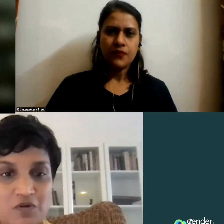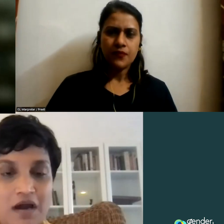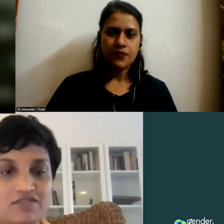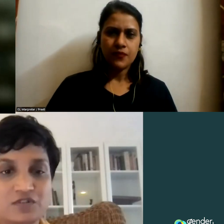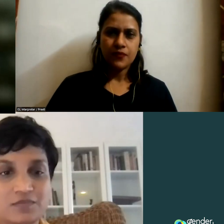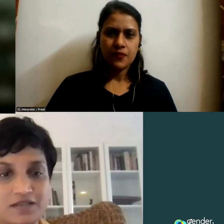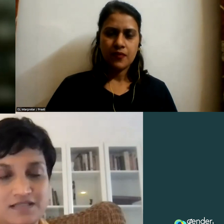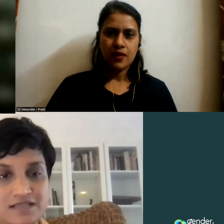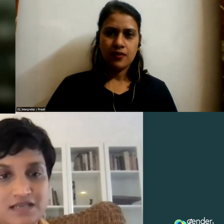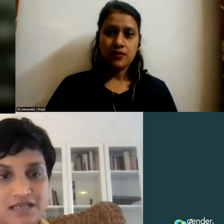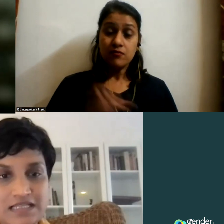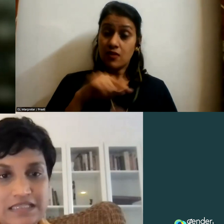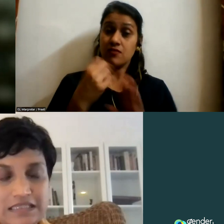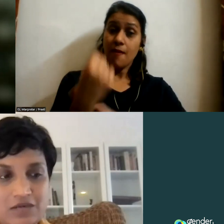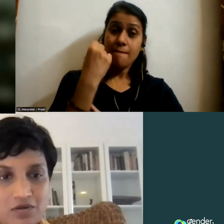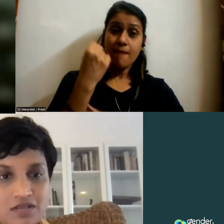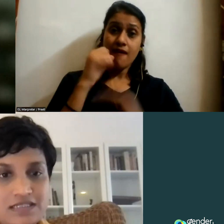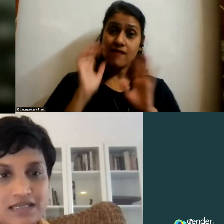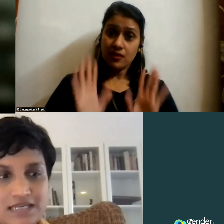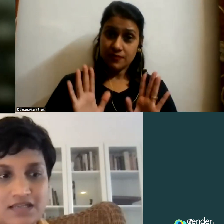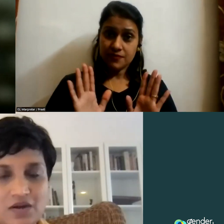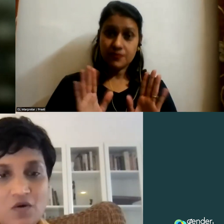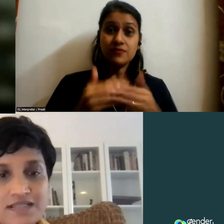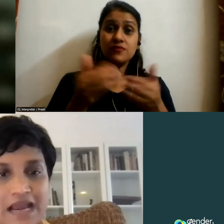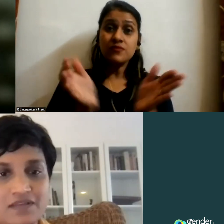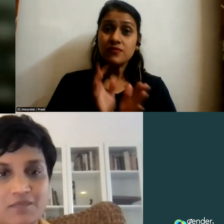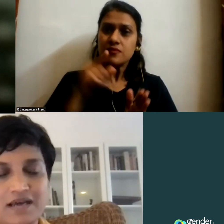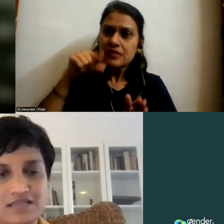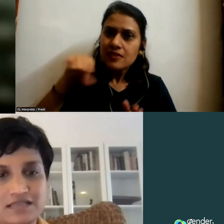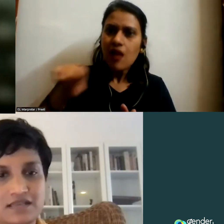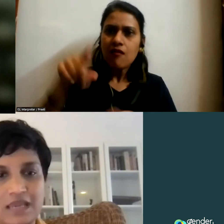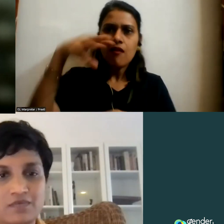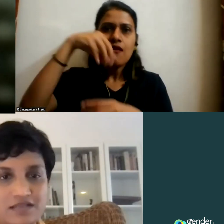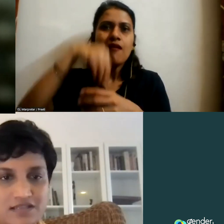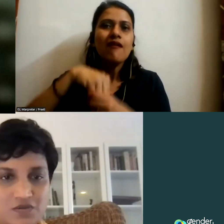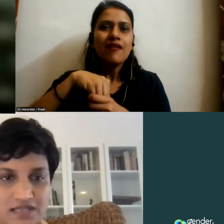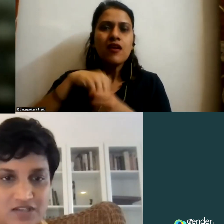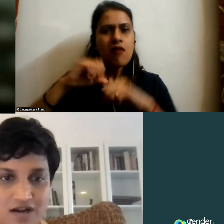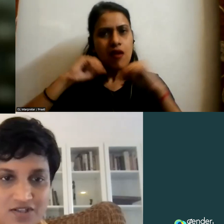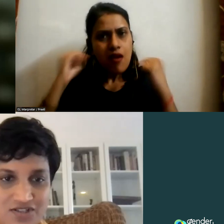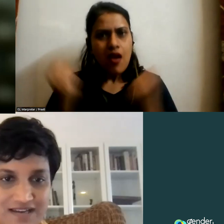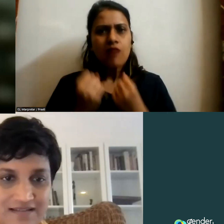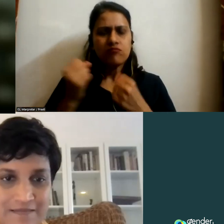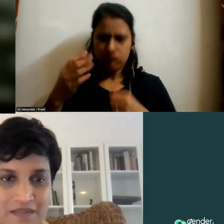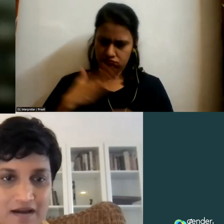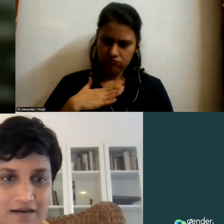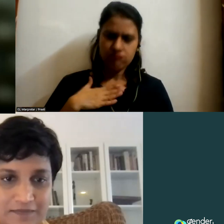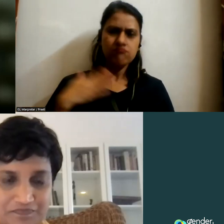much more powerful because the community they always have the capacities and the capabilities to take charge,